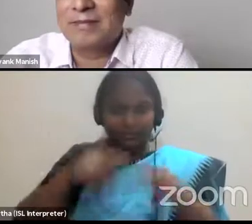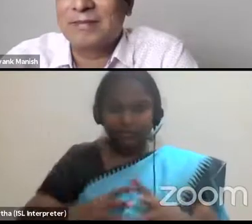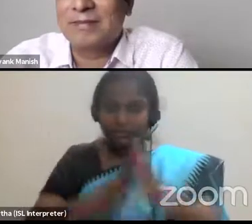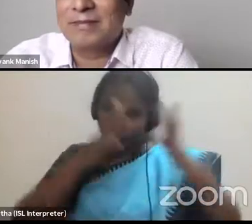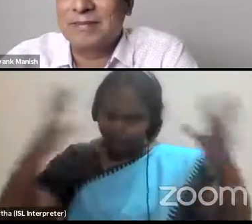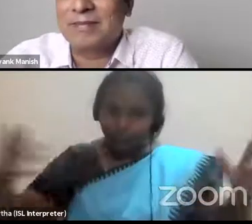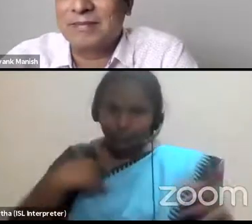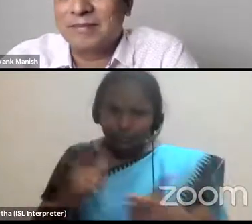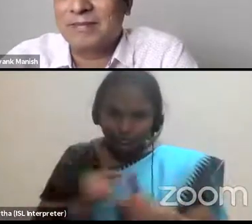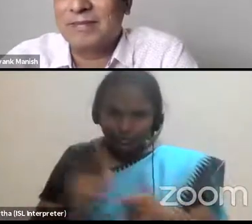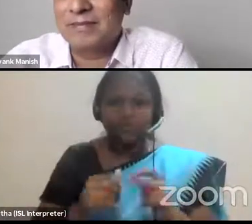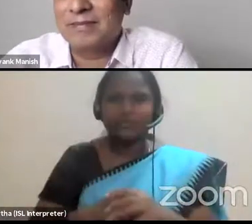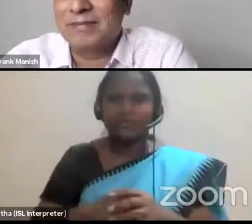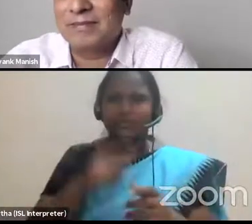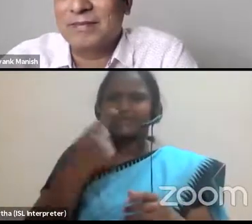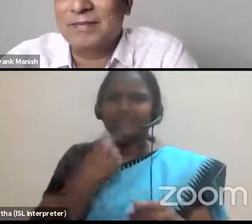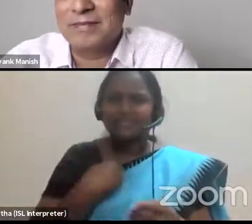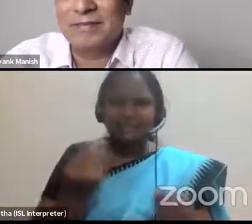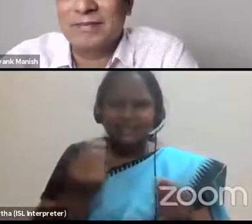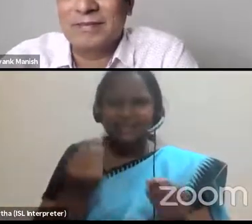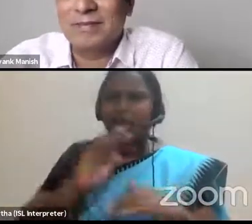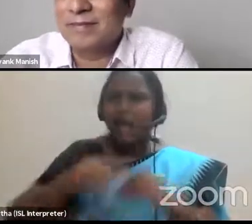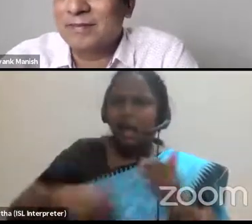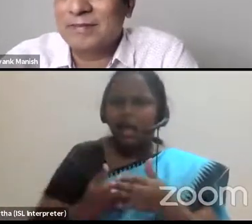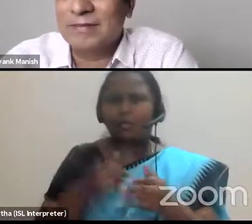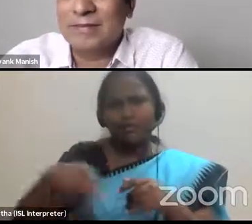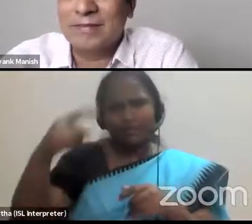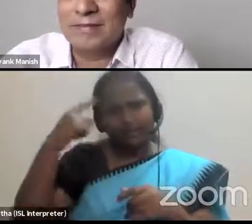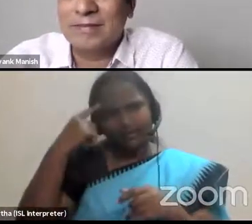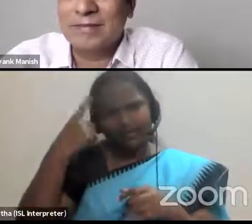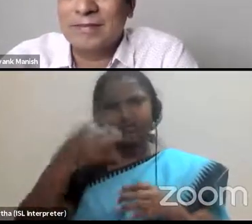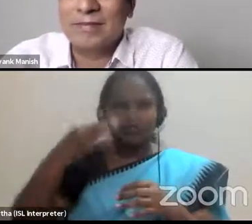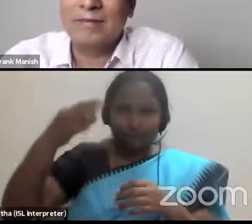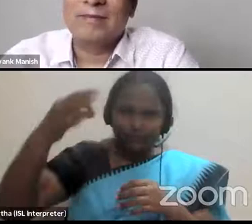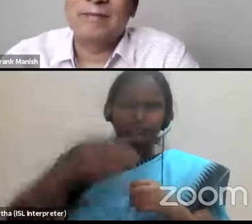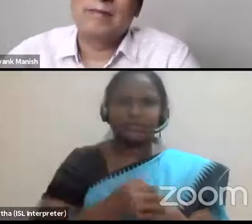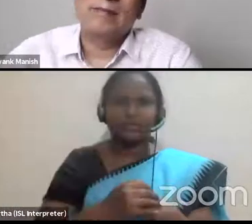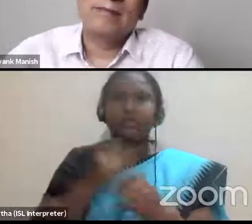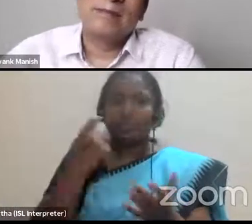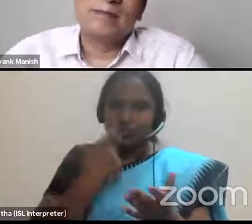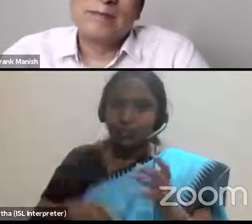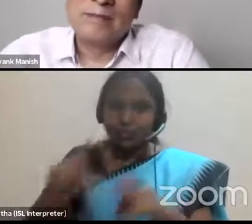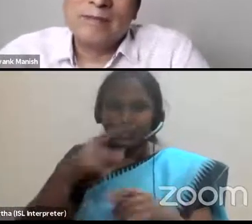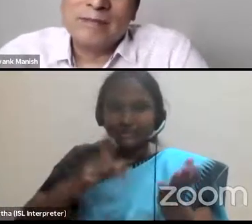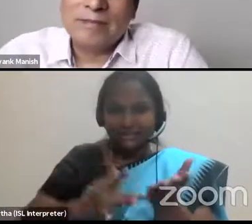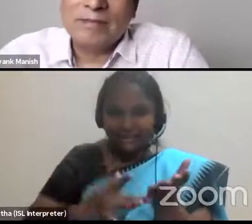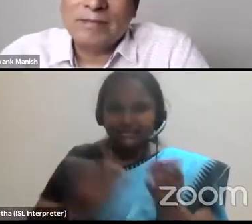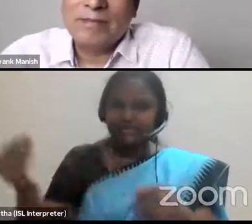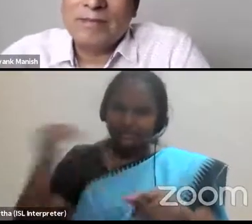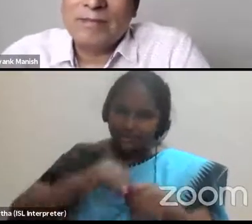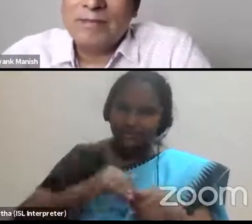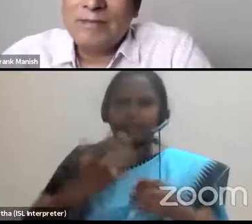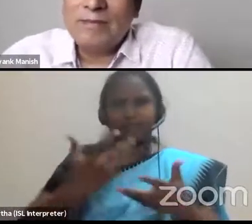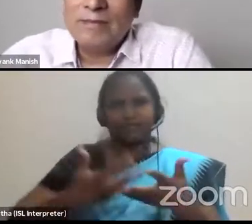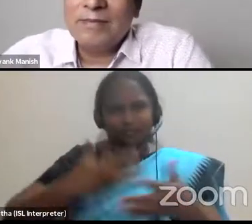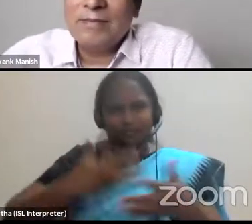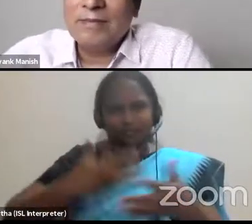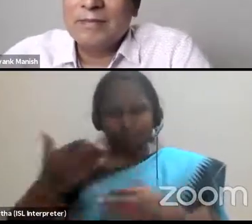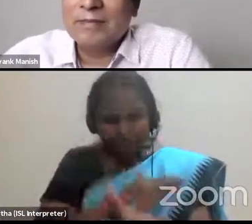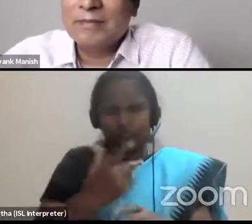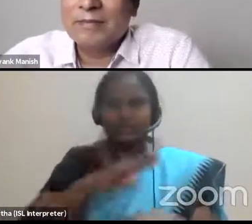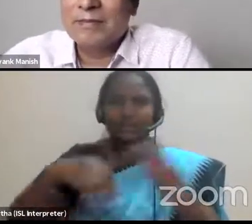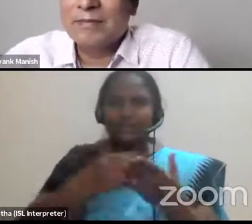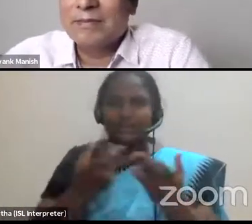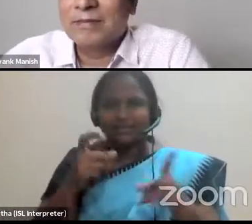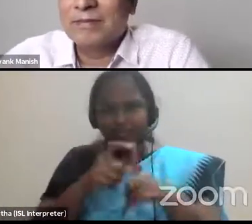that we could do, right? So can you tell us a little bit about how you're thinking about the future? What new technologies are coming into play beyond just